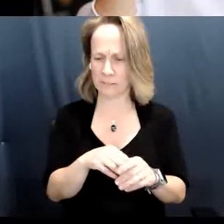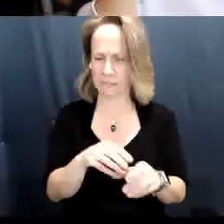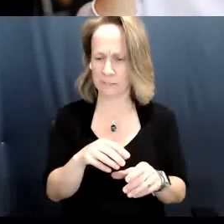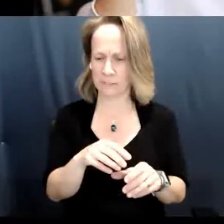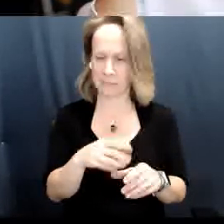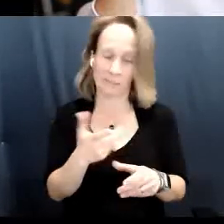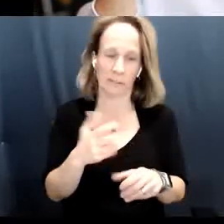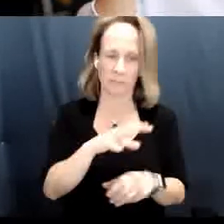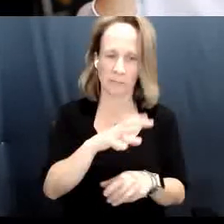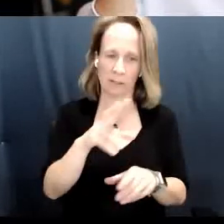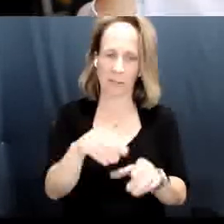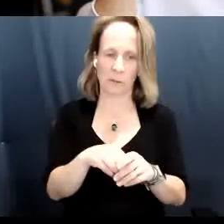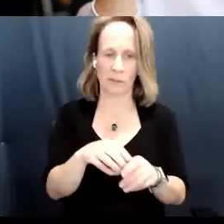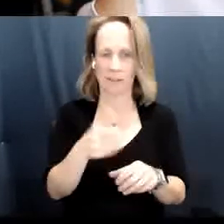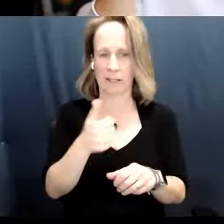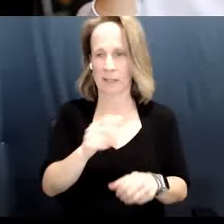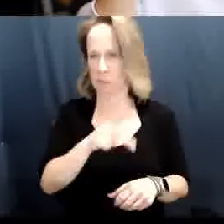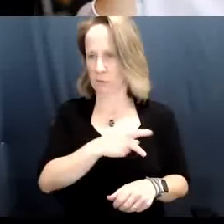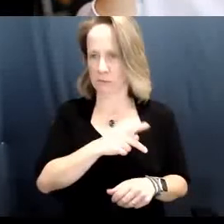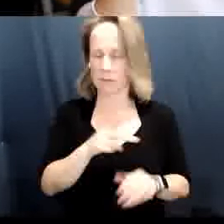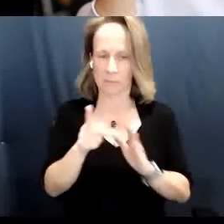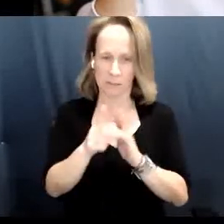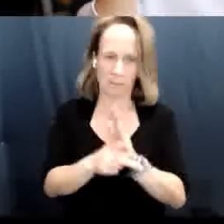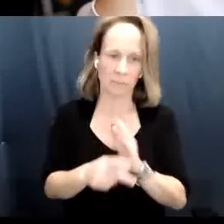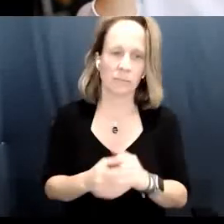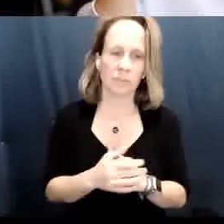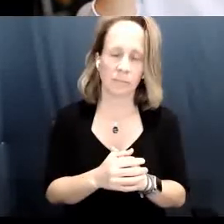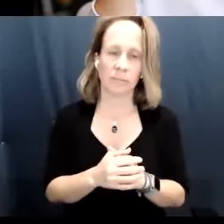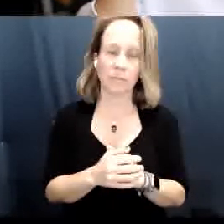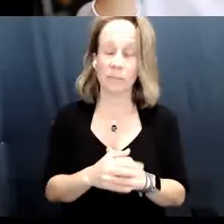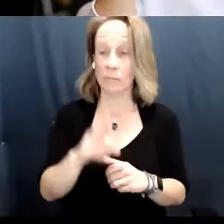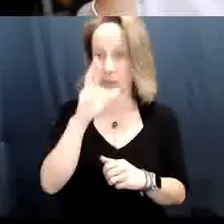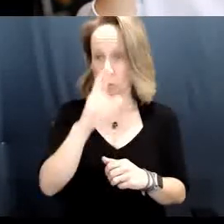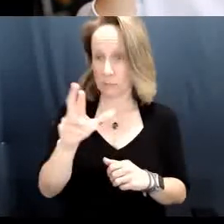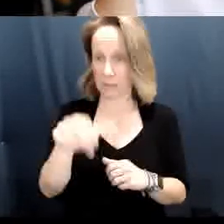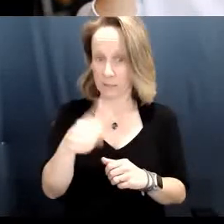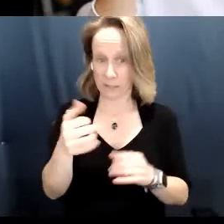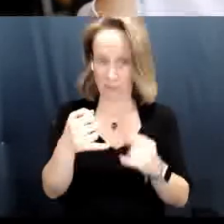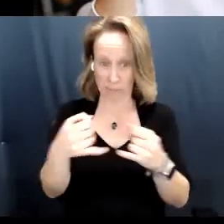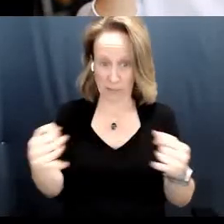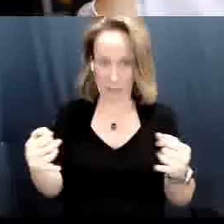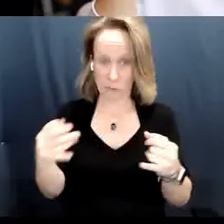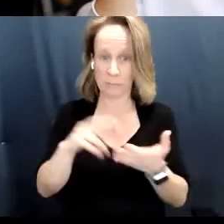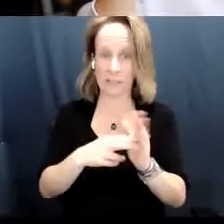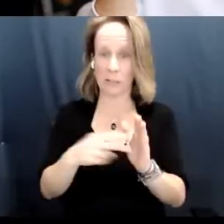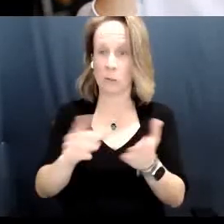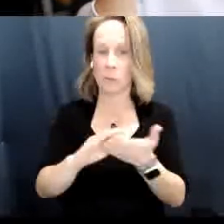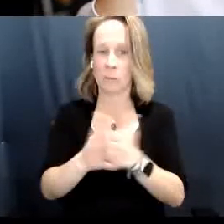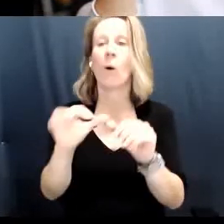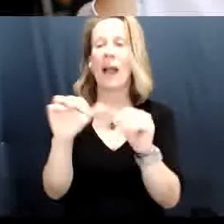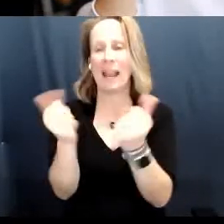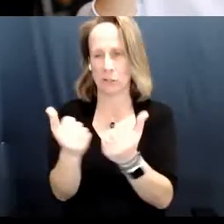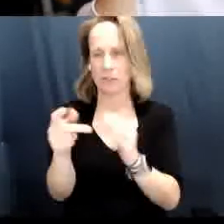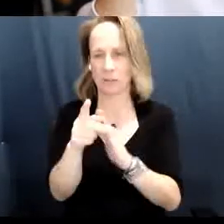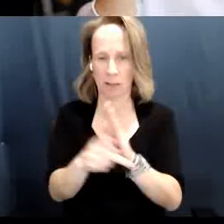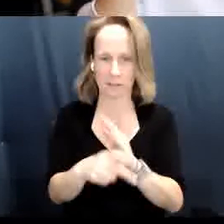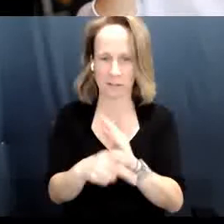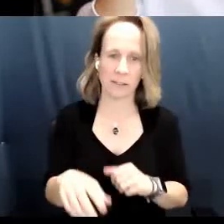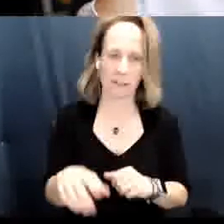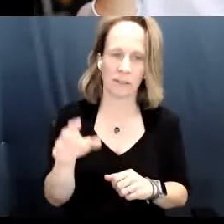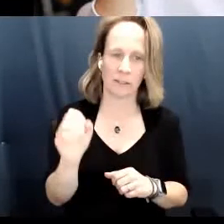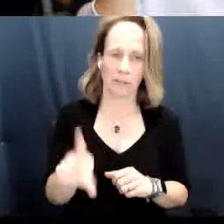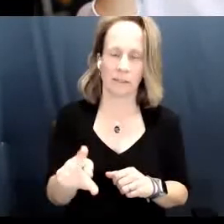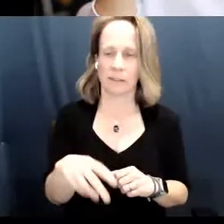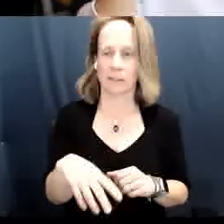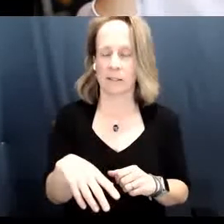So we briefly talked about how respecting other people's boundaries is a part of being a safe person, but I want to know more what you all think